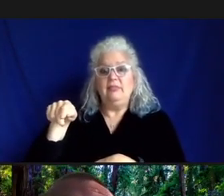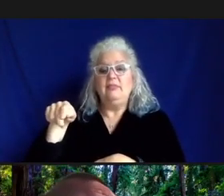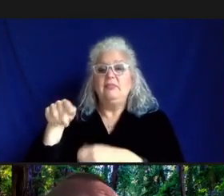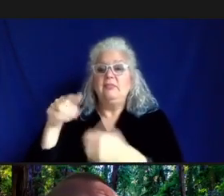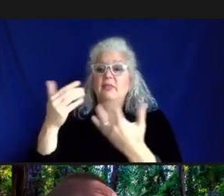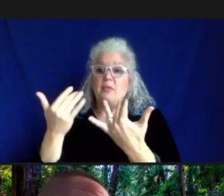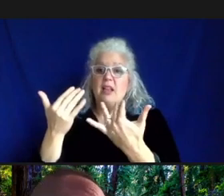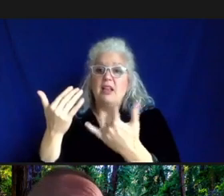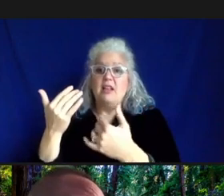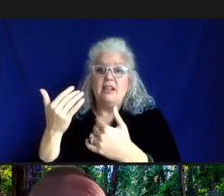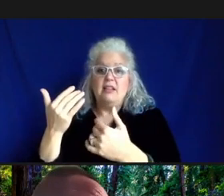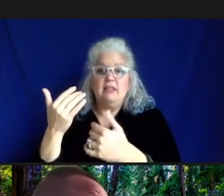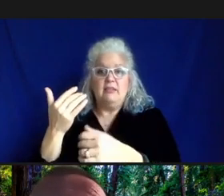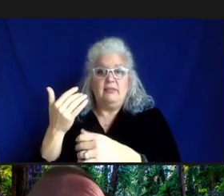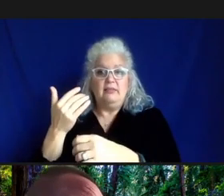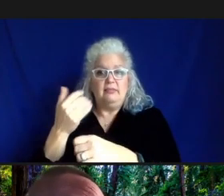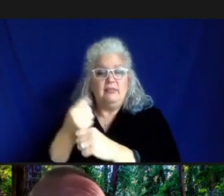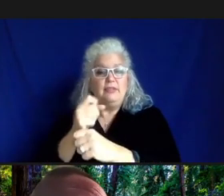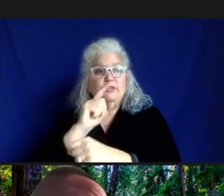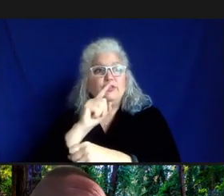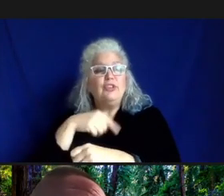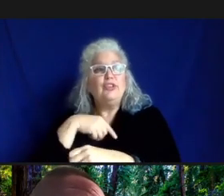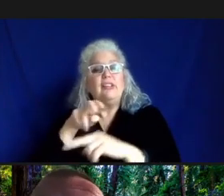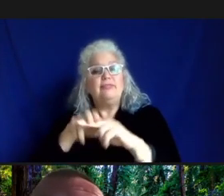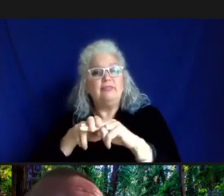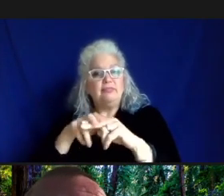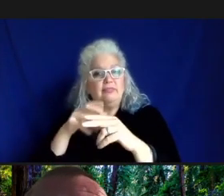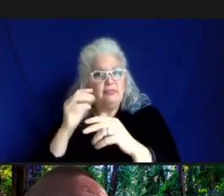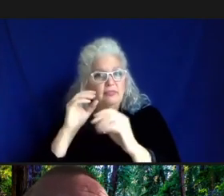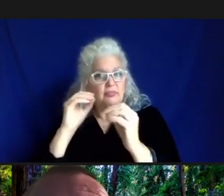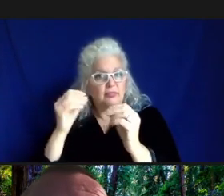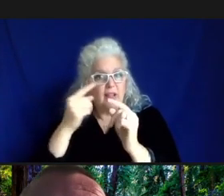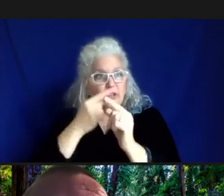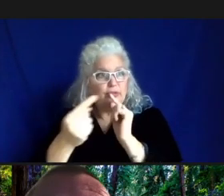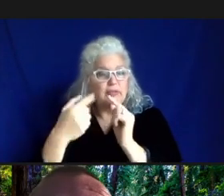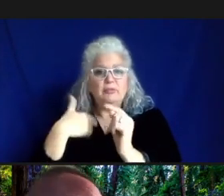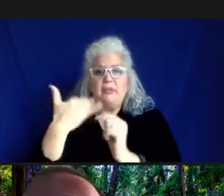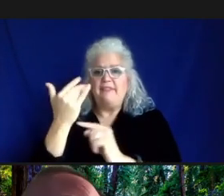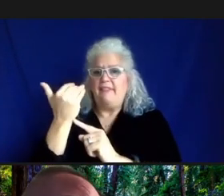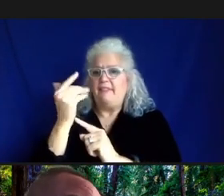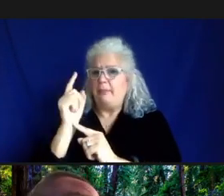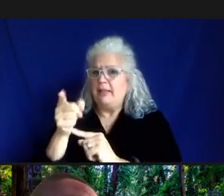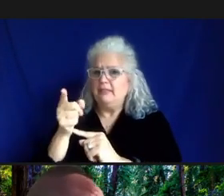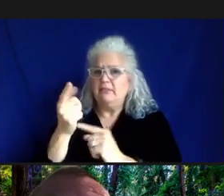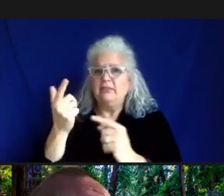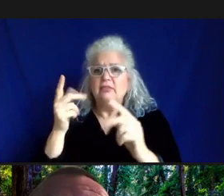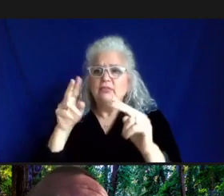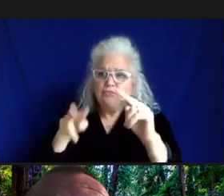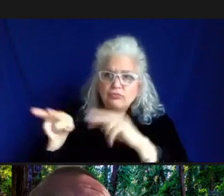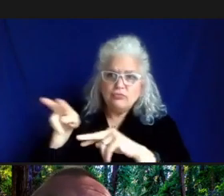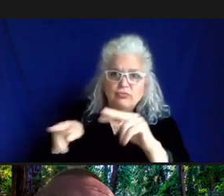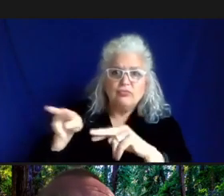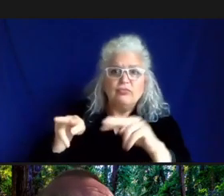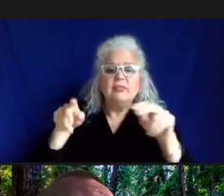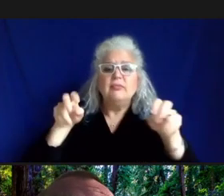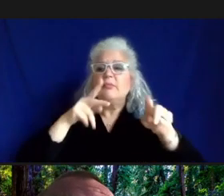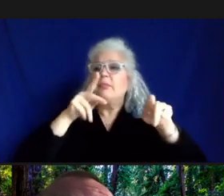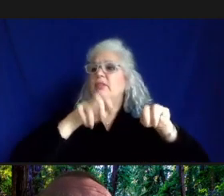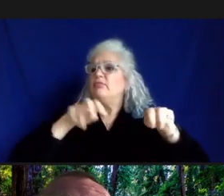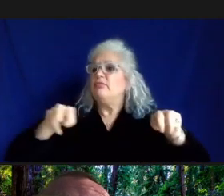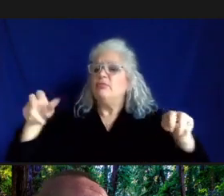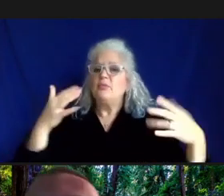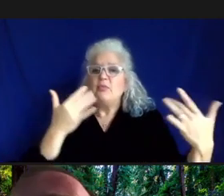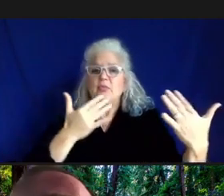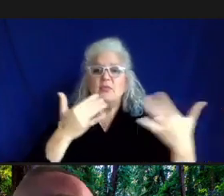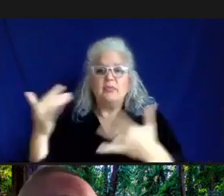was spaced perfectly also. And they had wipes on the table, you know, clean it down when you go, and when you come in, you know, when you